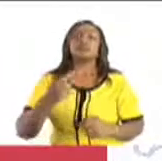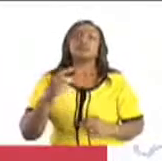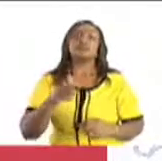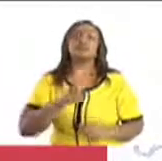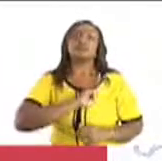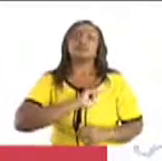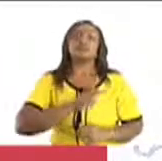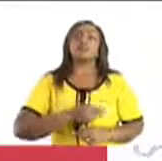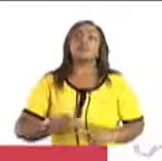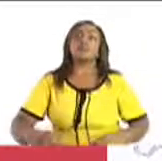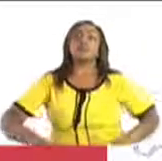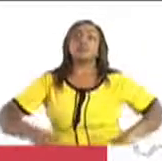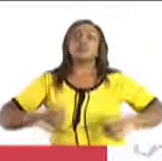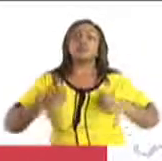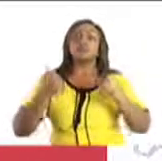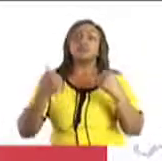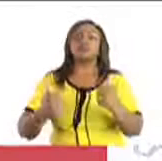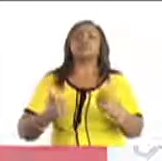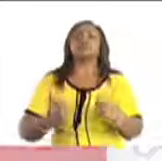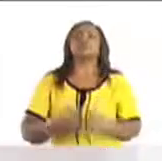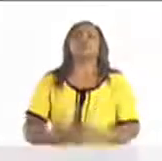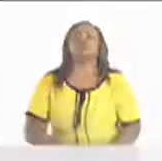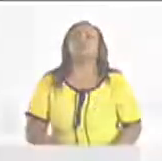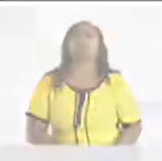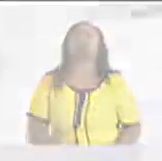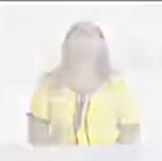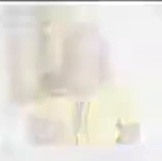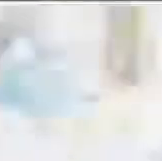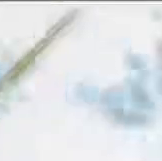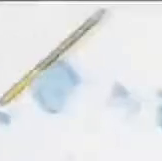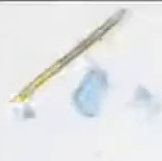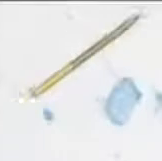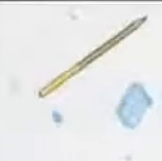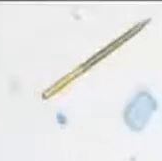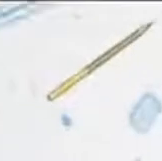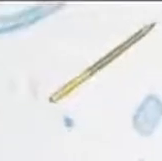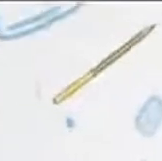health education and personal health.